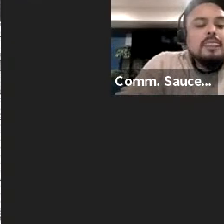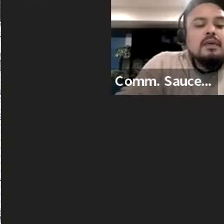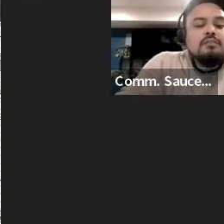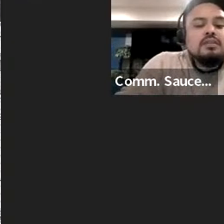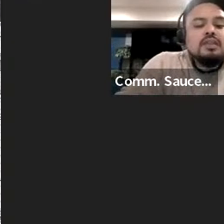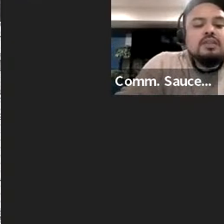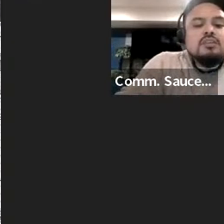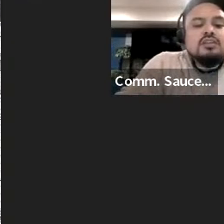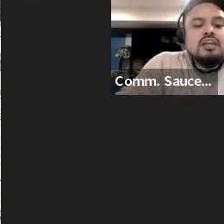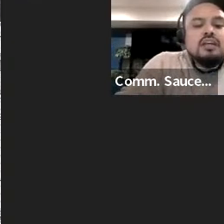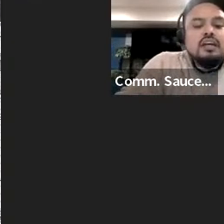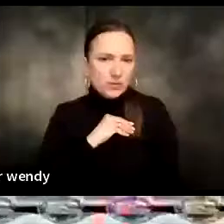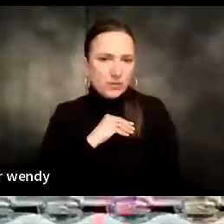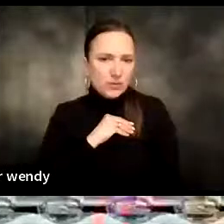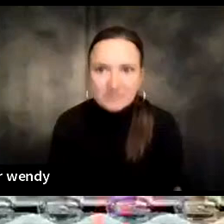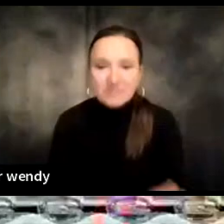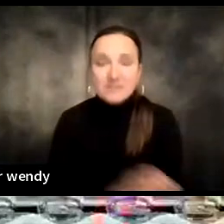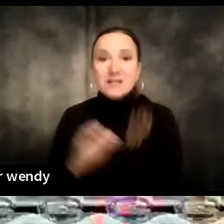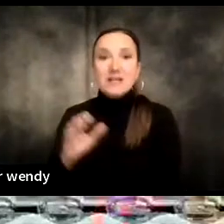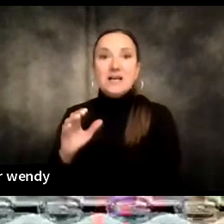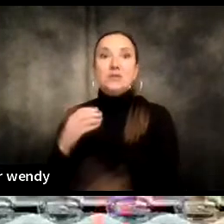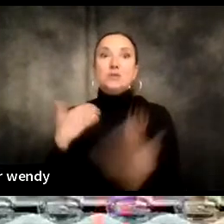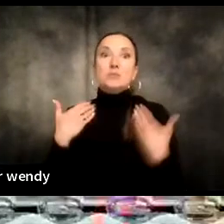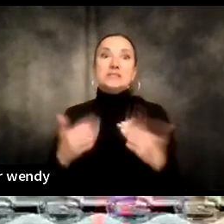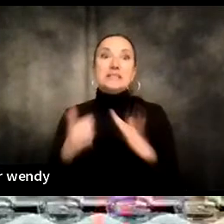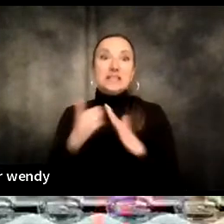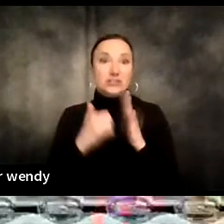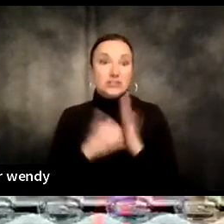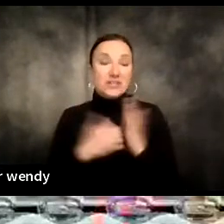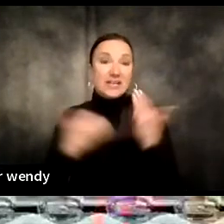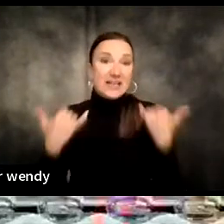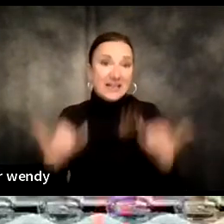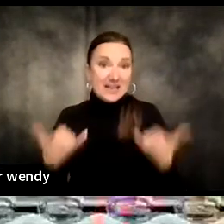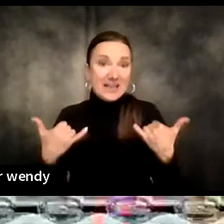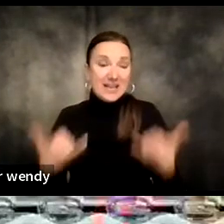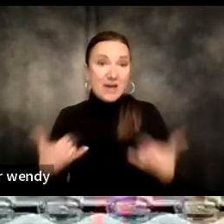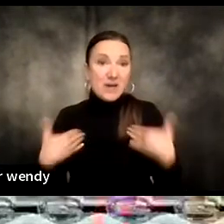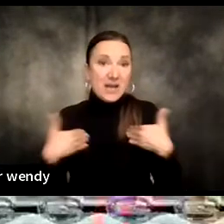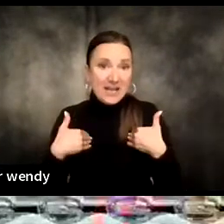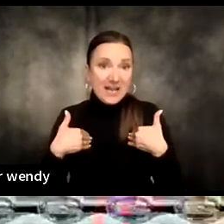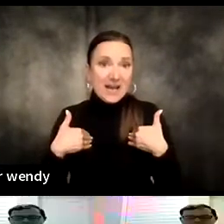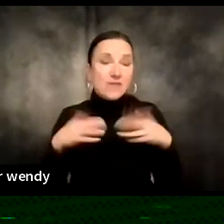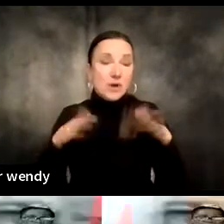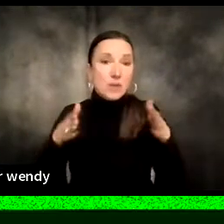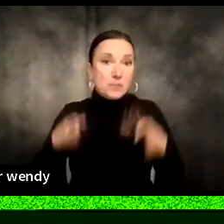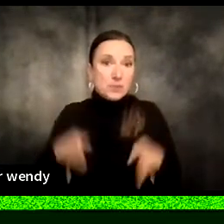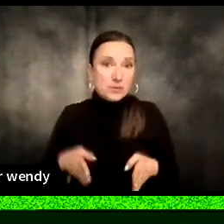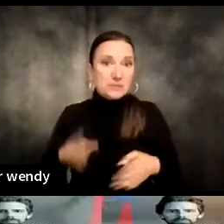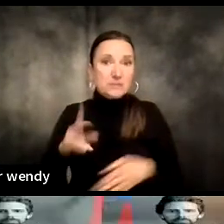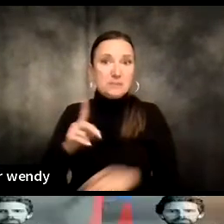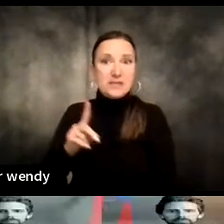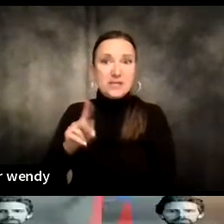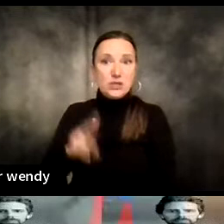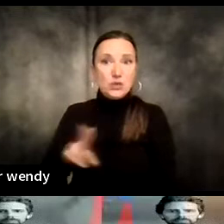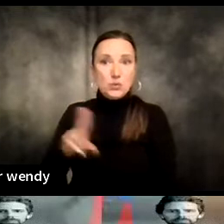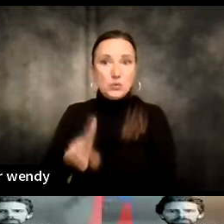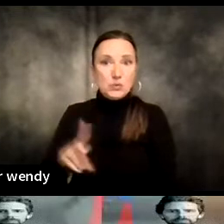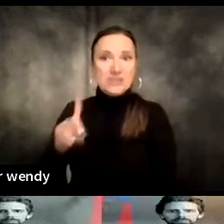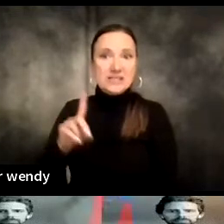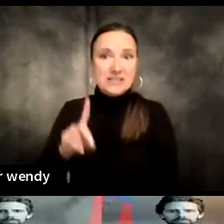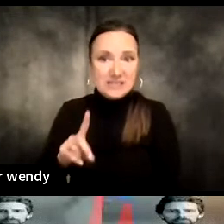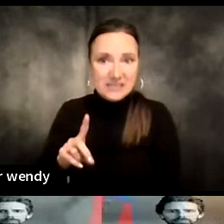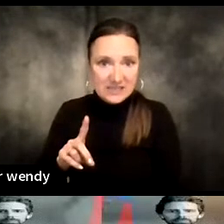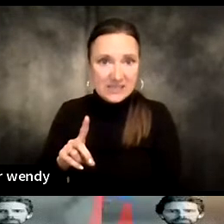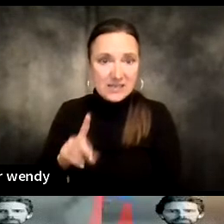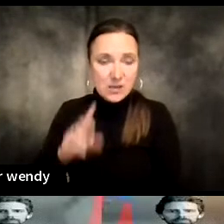Okay. Proceeding with the agenda, I believe now we do have someone in attendance for the PUD project, which was